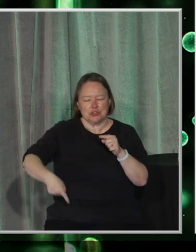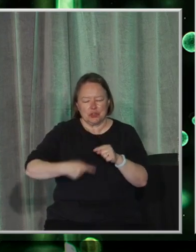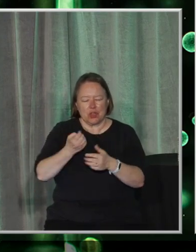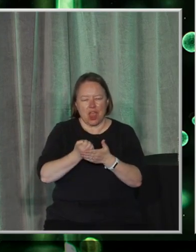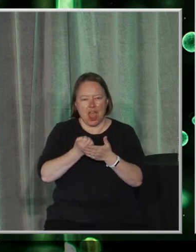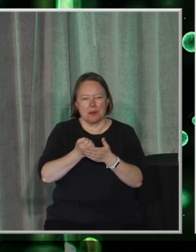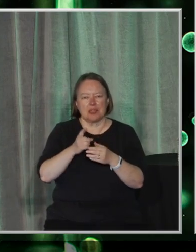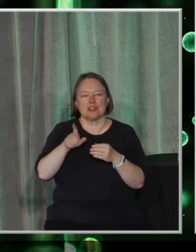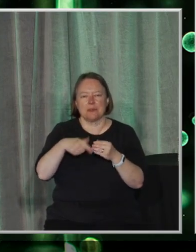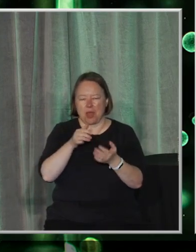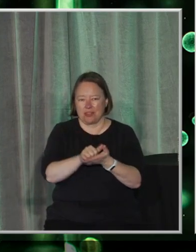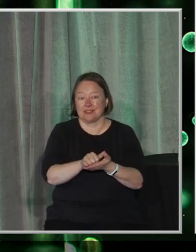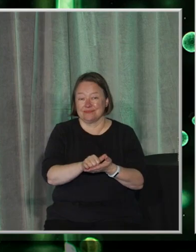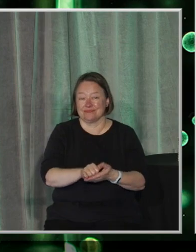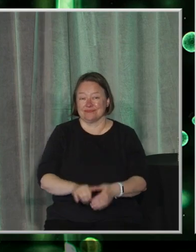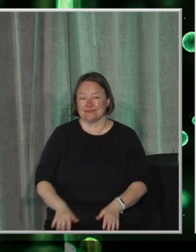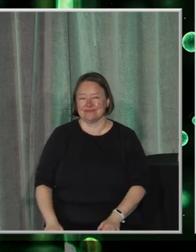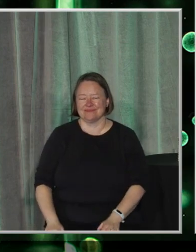all about that.